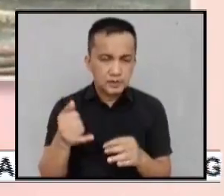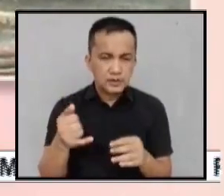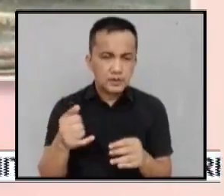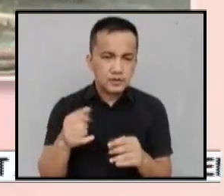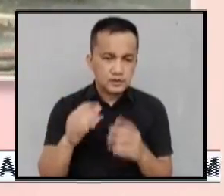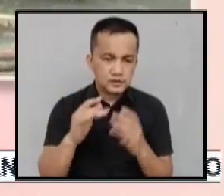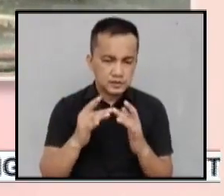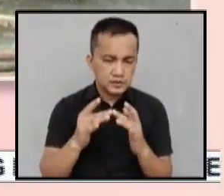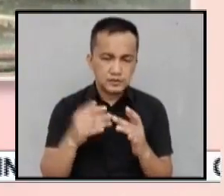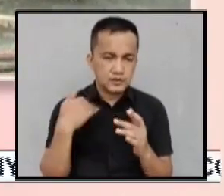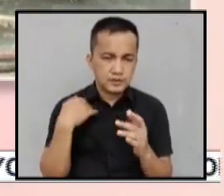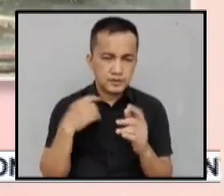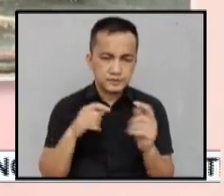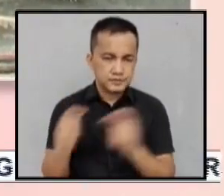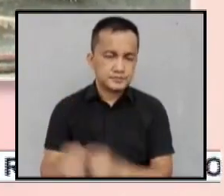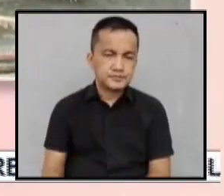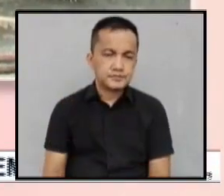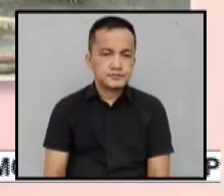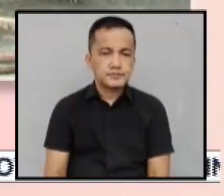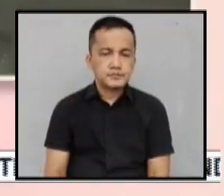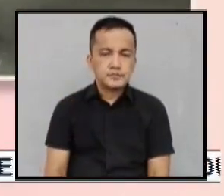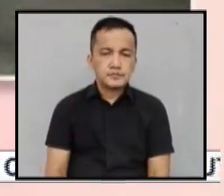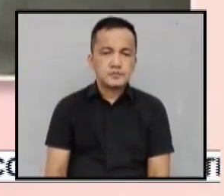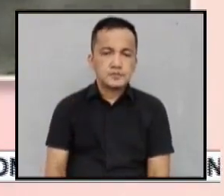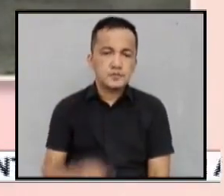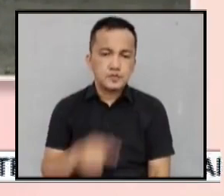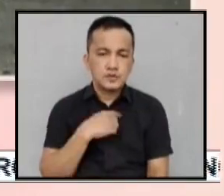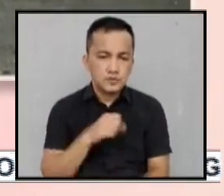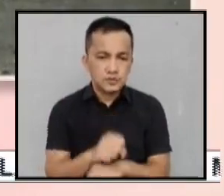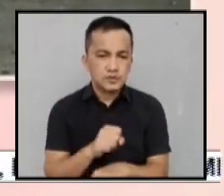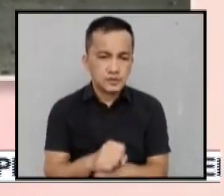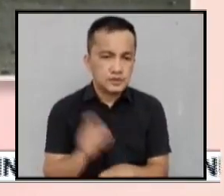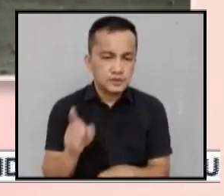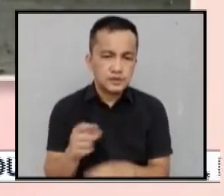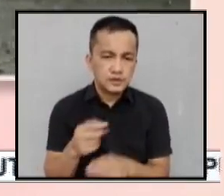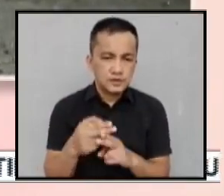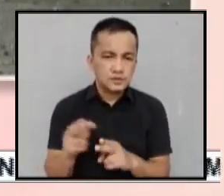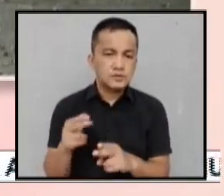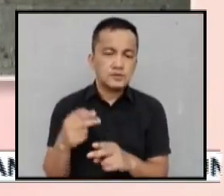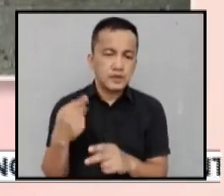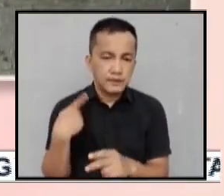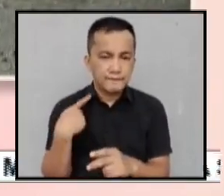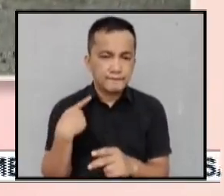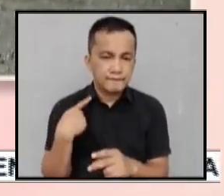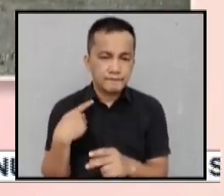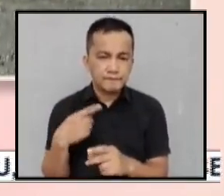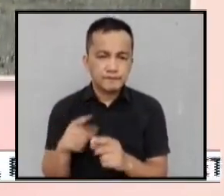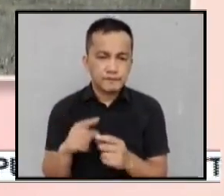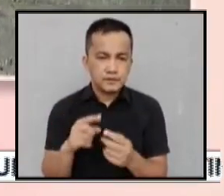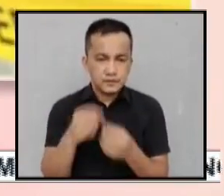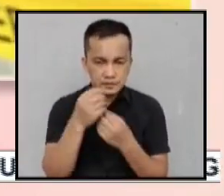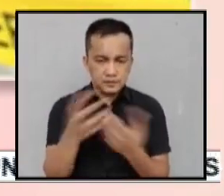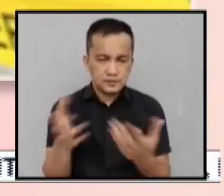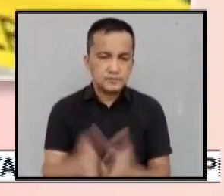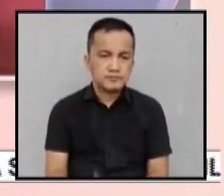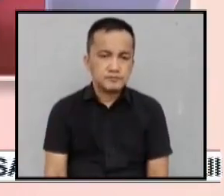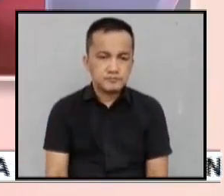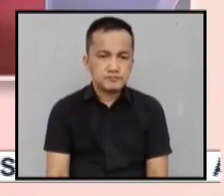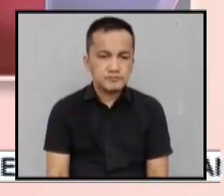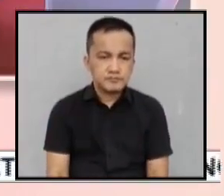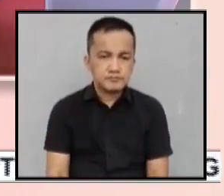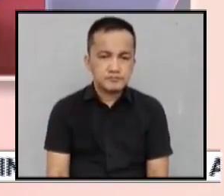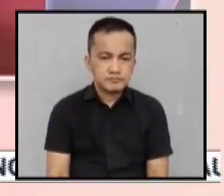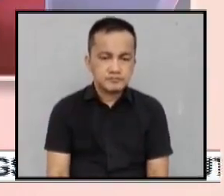So as of the moment, we're working on that one. As soon as we have that, we will give that information po. Alright.